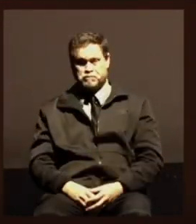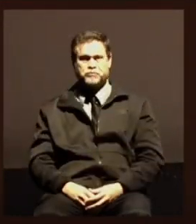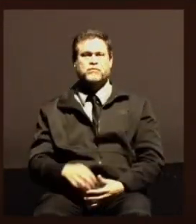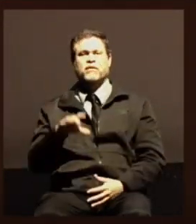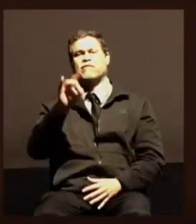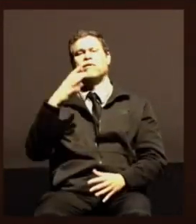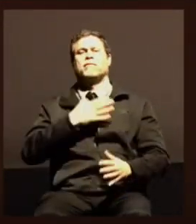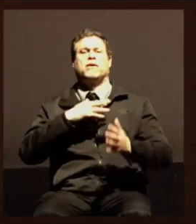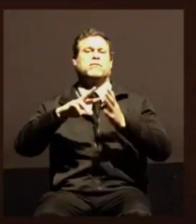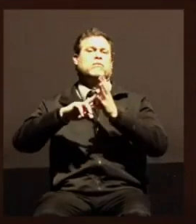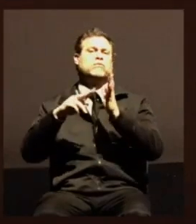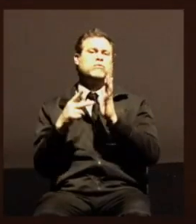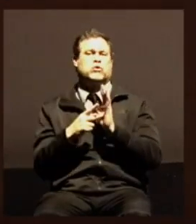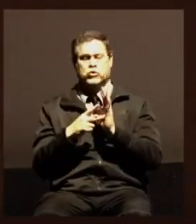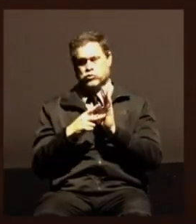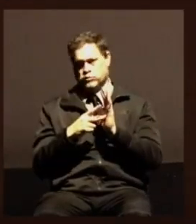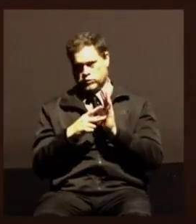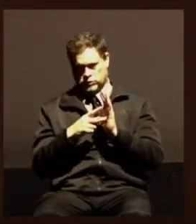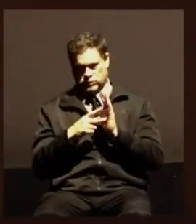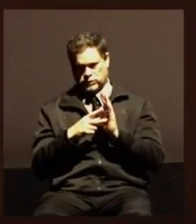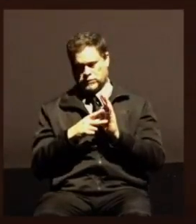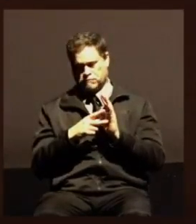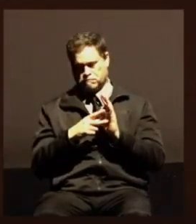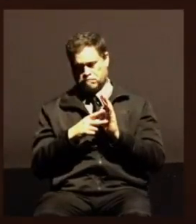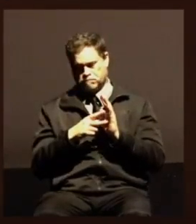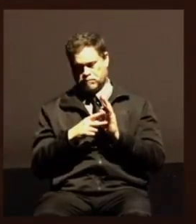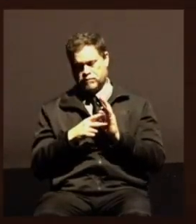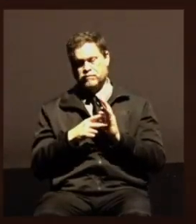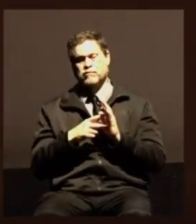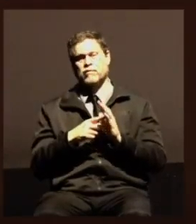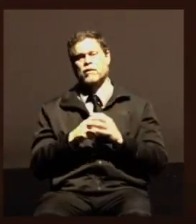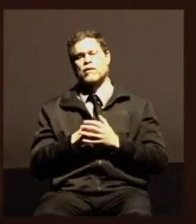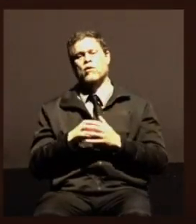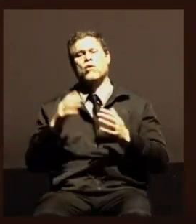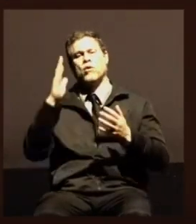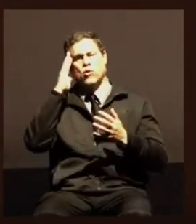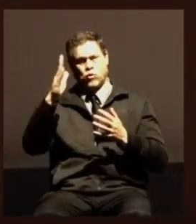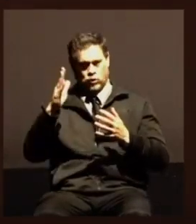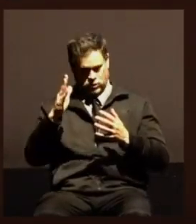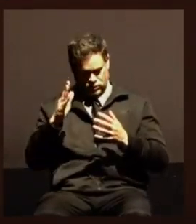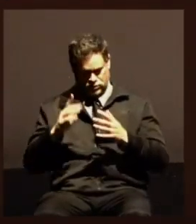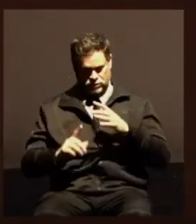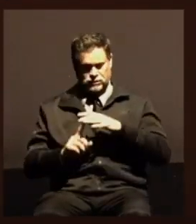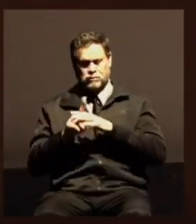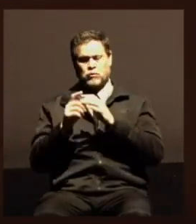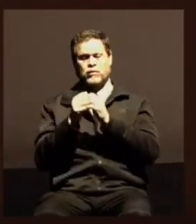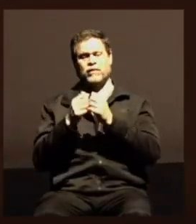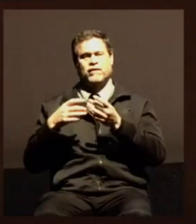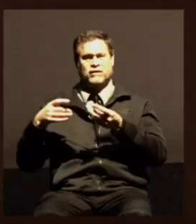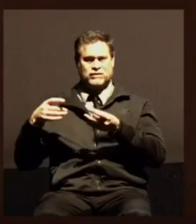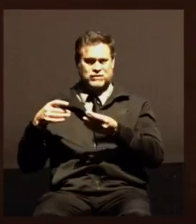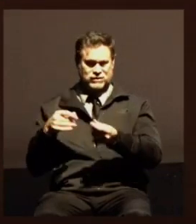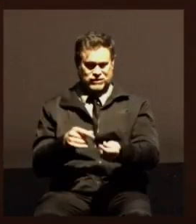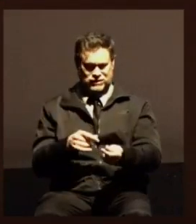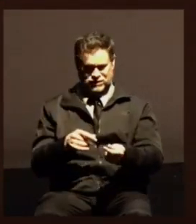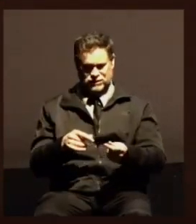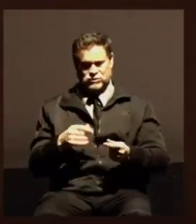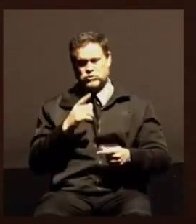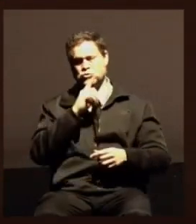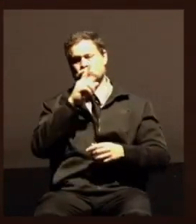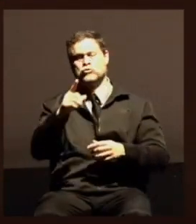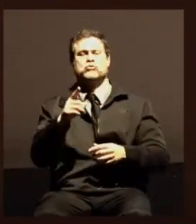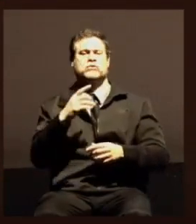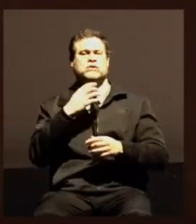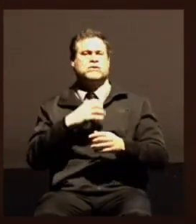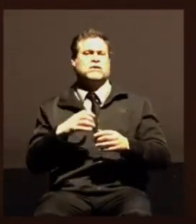finding my purpose, it can't, you know, when finding your purpose, excuse me, will come with ease when you truly desire the feeling of